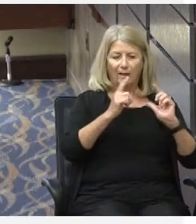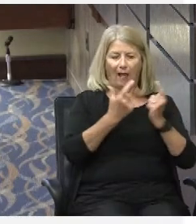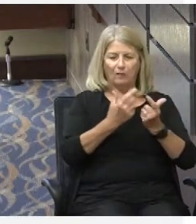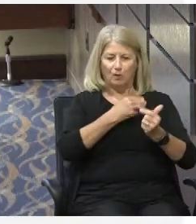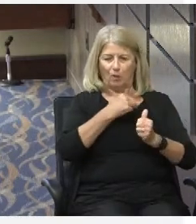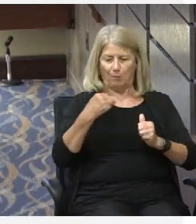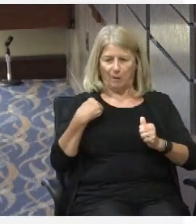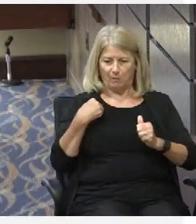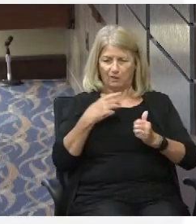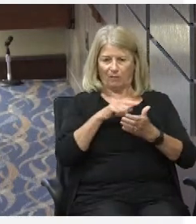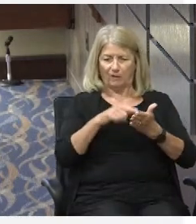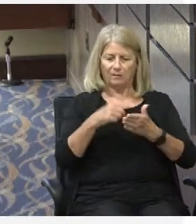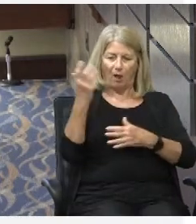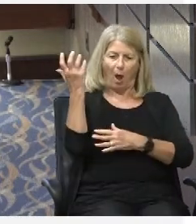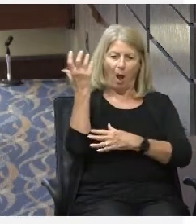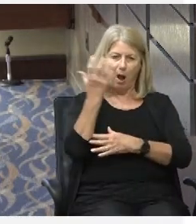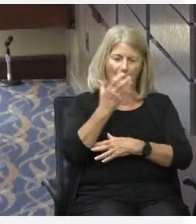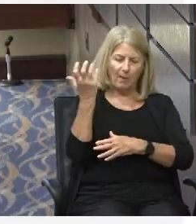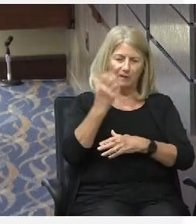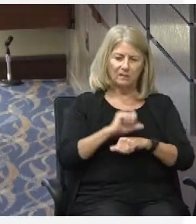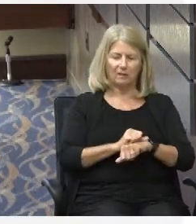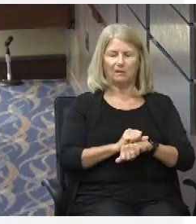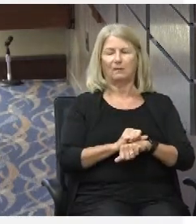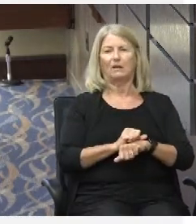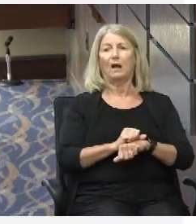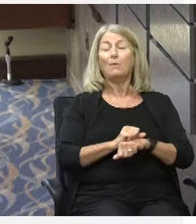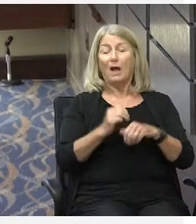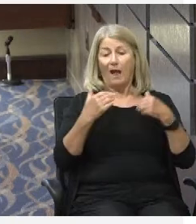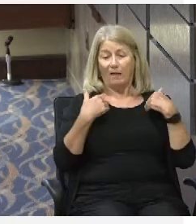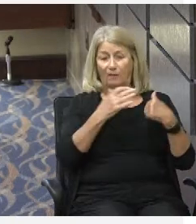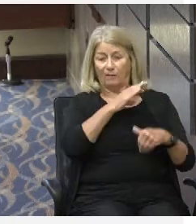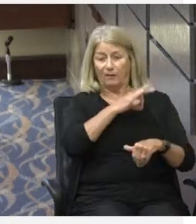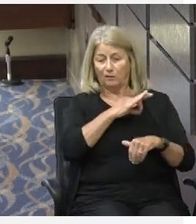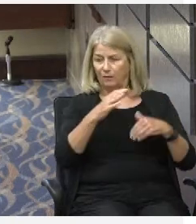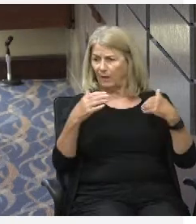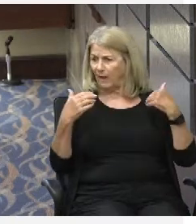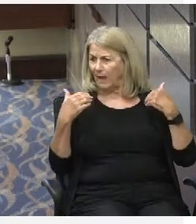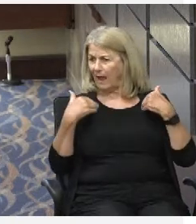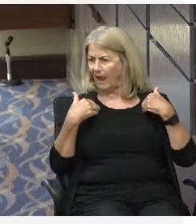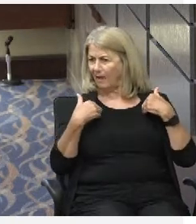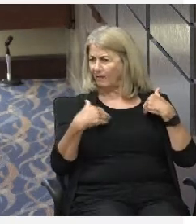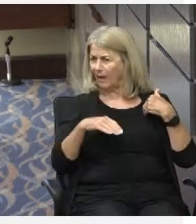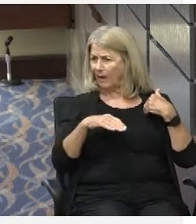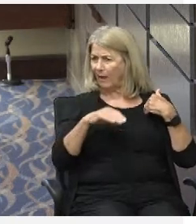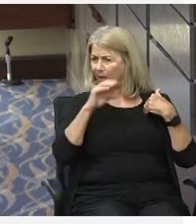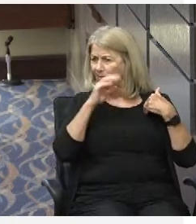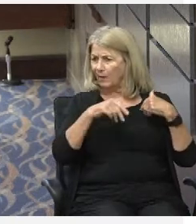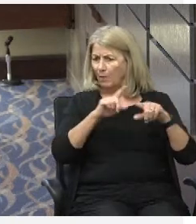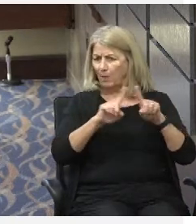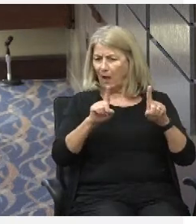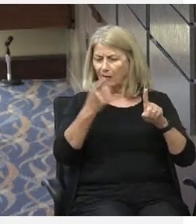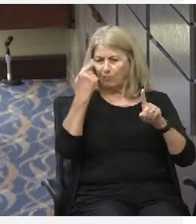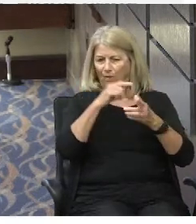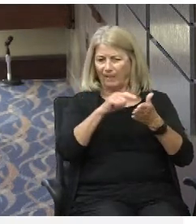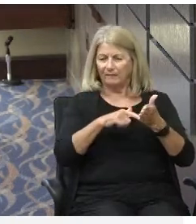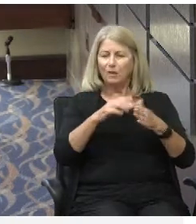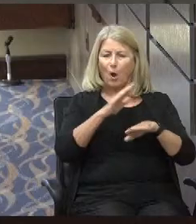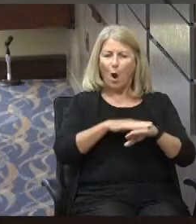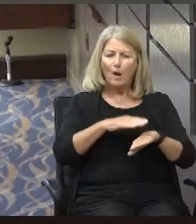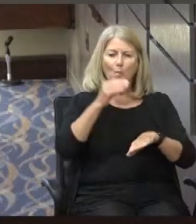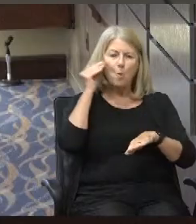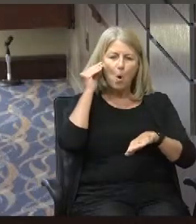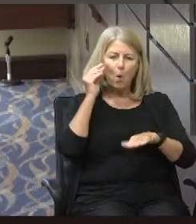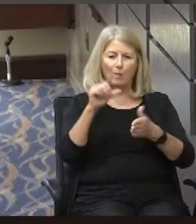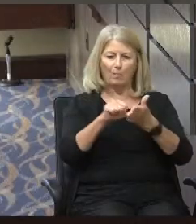This is amazing. That is, I know we have a feature that has elements of this on the current website, but for this to be on the homepage with so